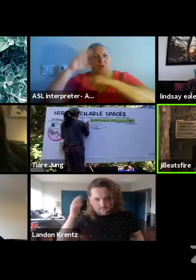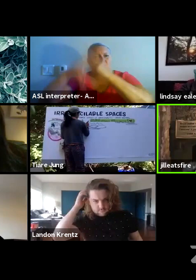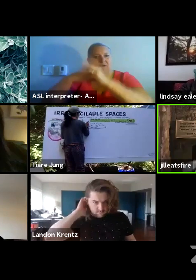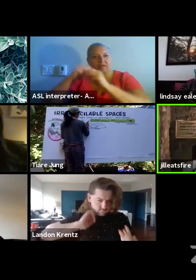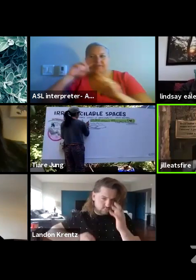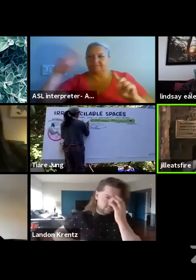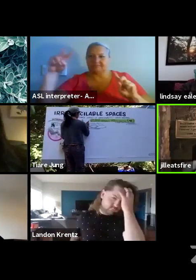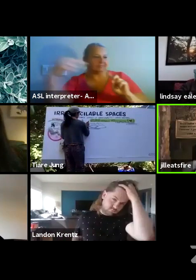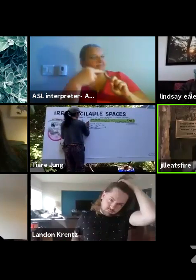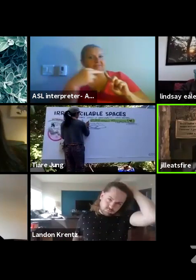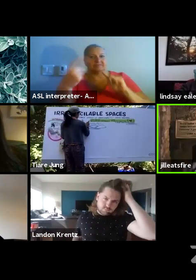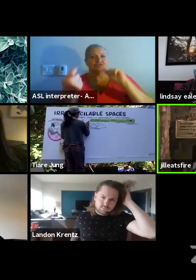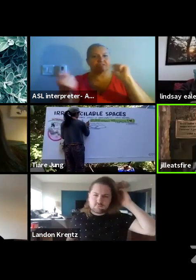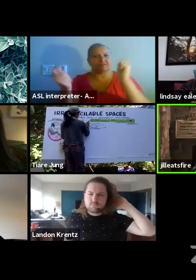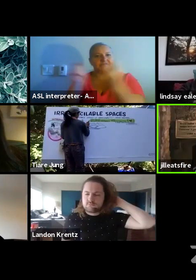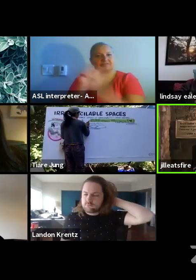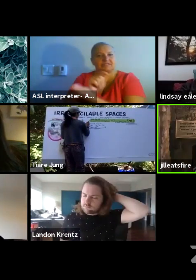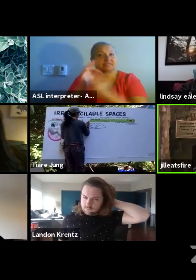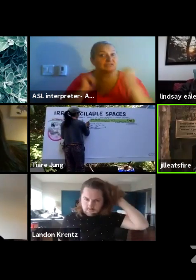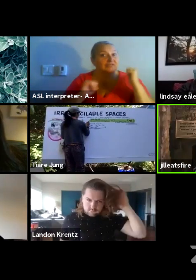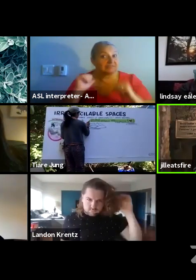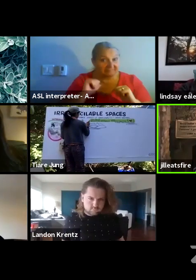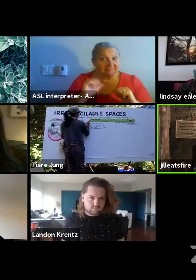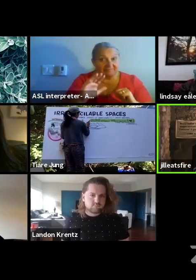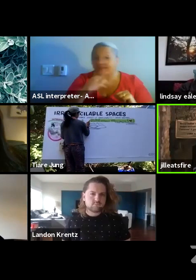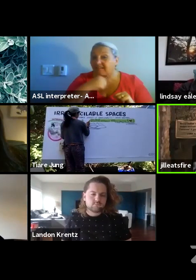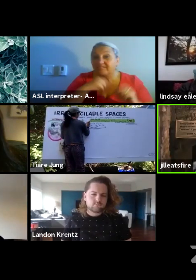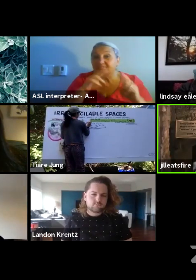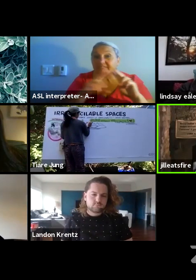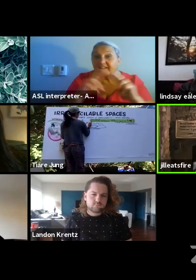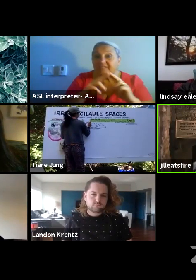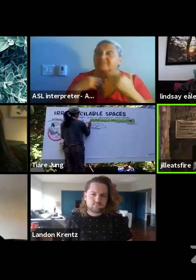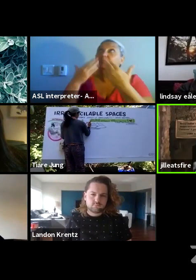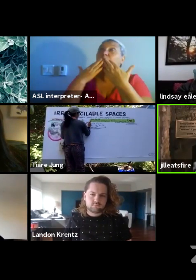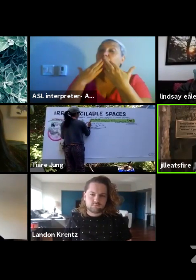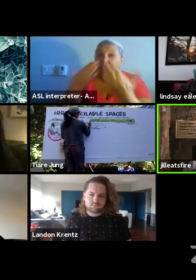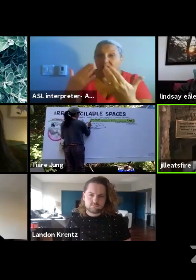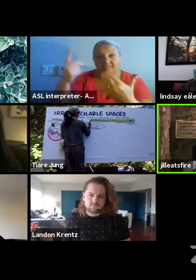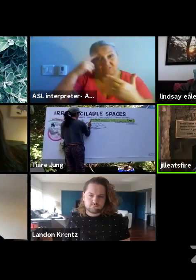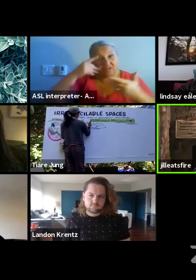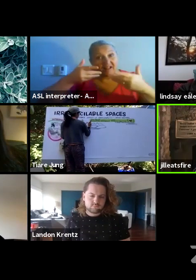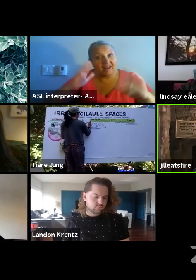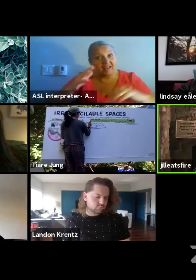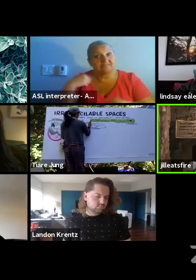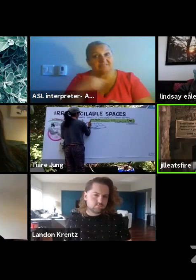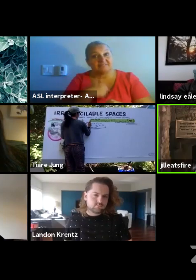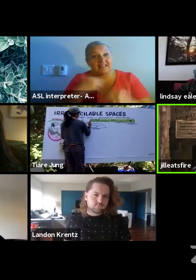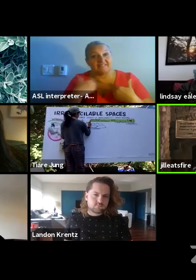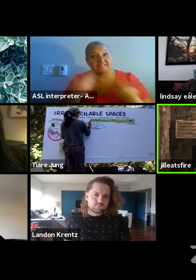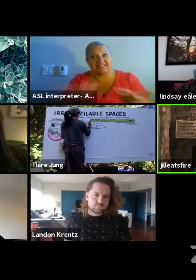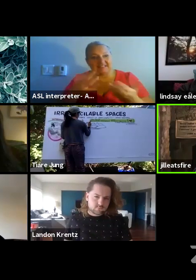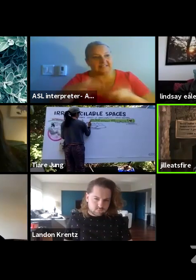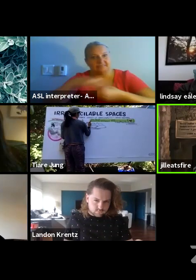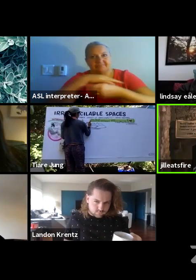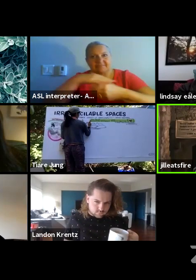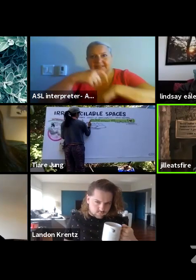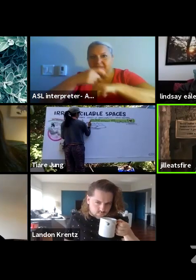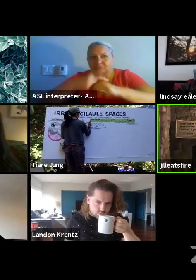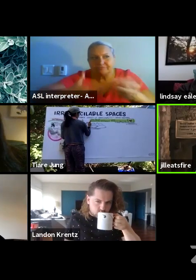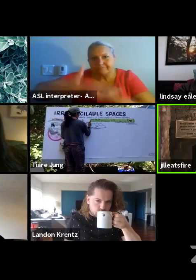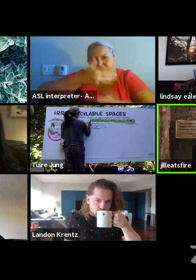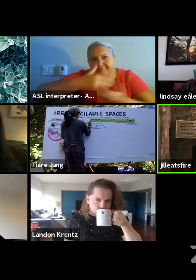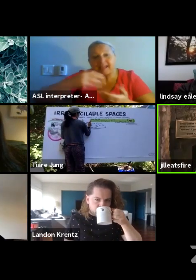am very grateful to them for opening this space within this series to talk about and play within